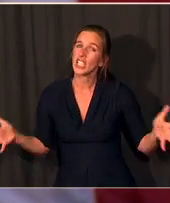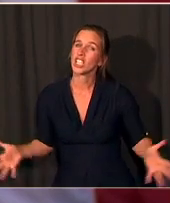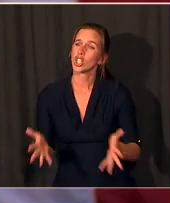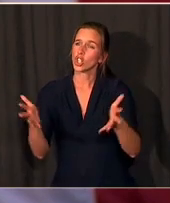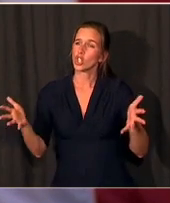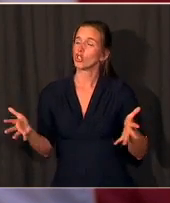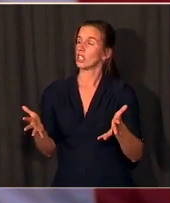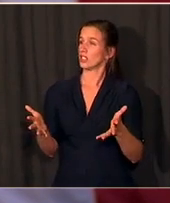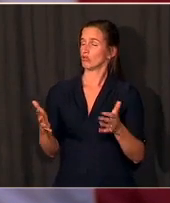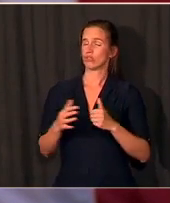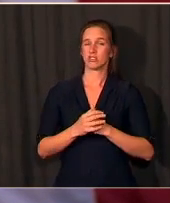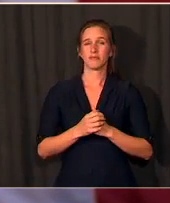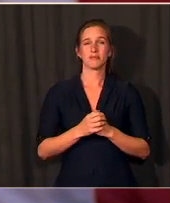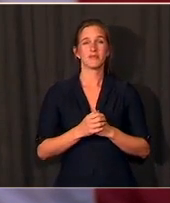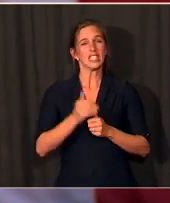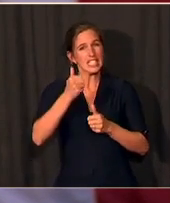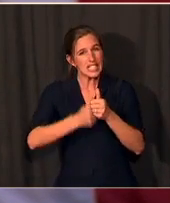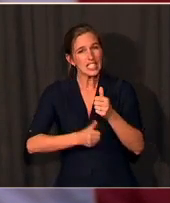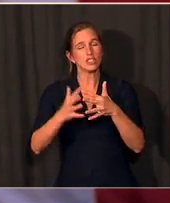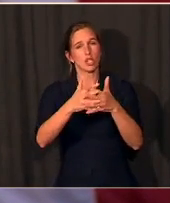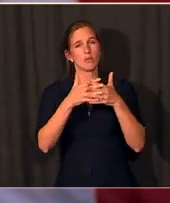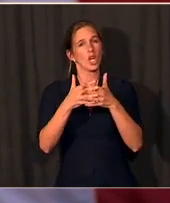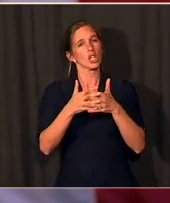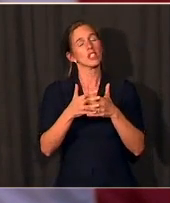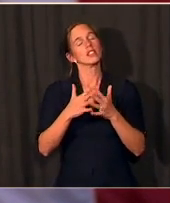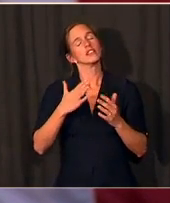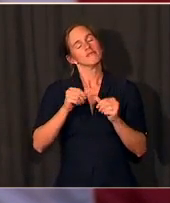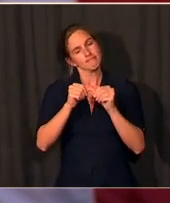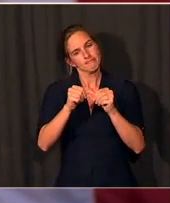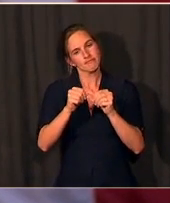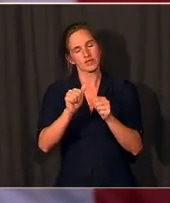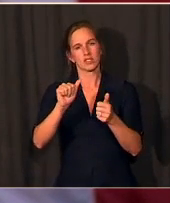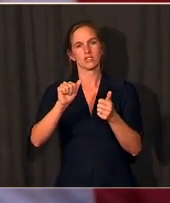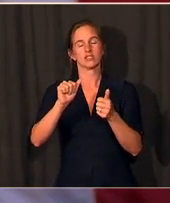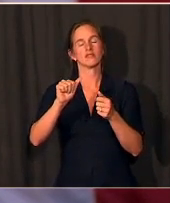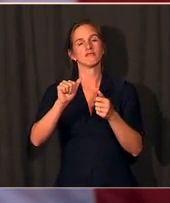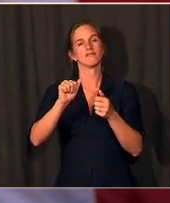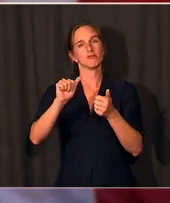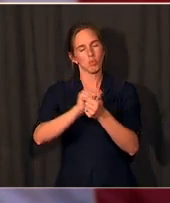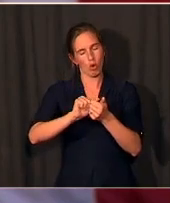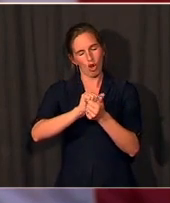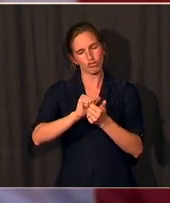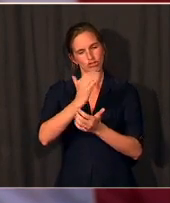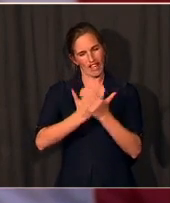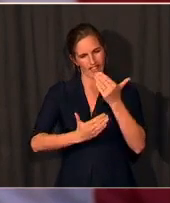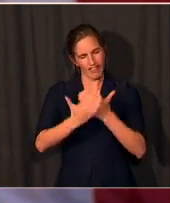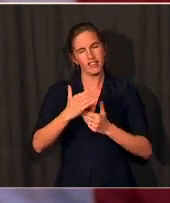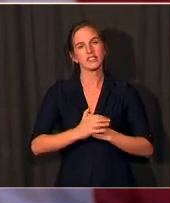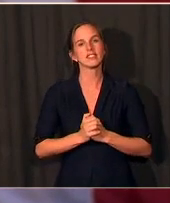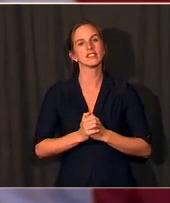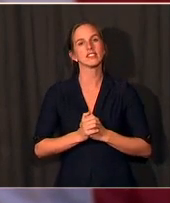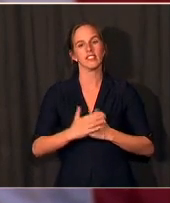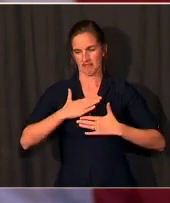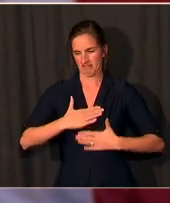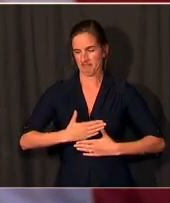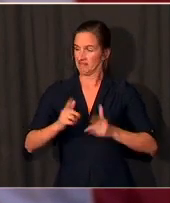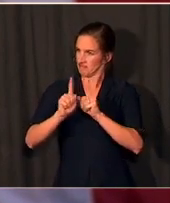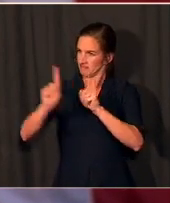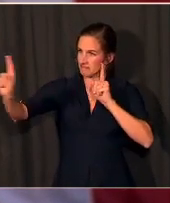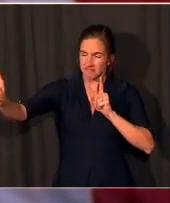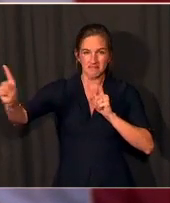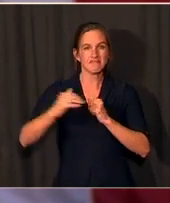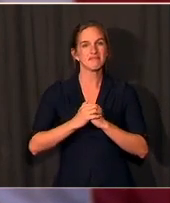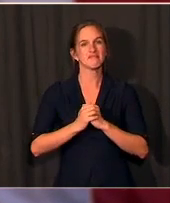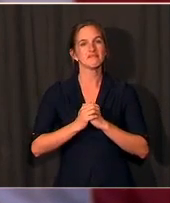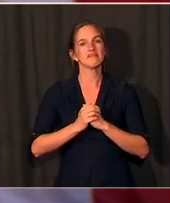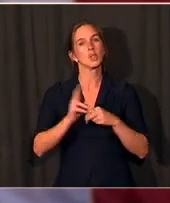and as you have, continue to practice good hygiene, wash your hands, practice social distancing, wear a mask when